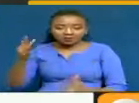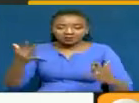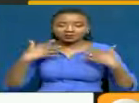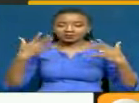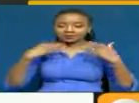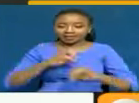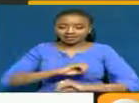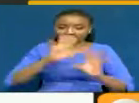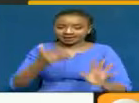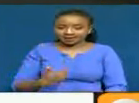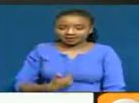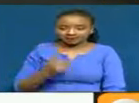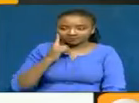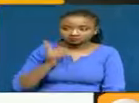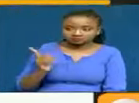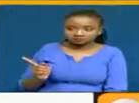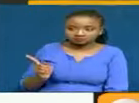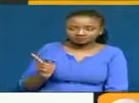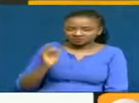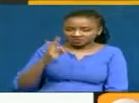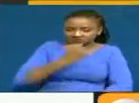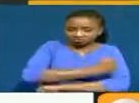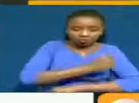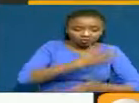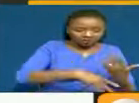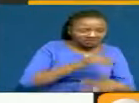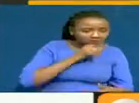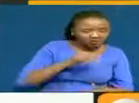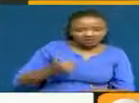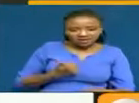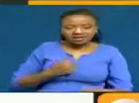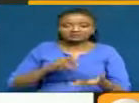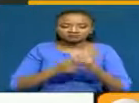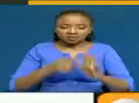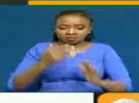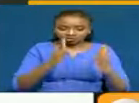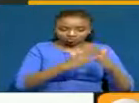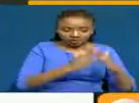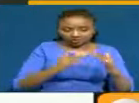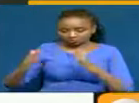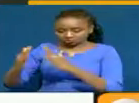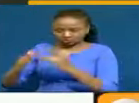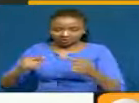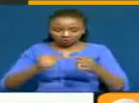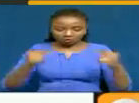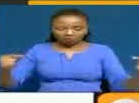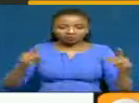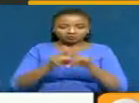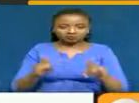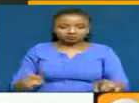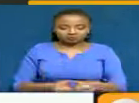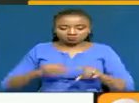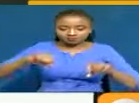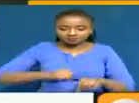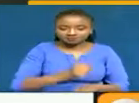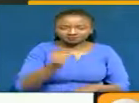and doors to open outwards. For mixed schools, toilets must be in opposite direction and doors should not face fences